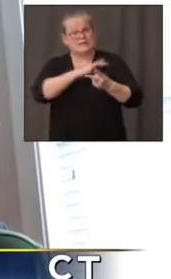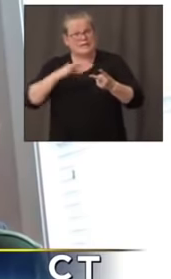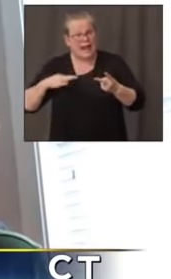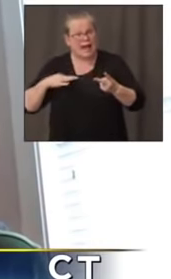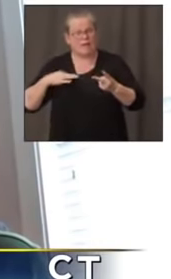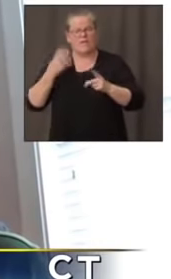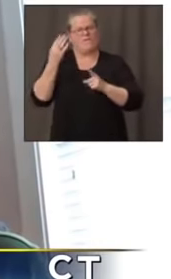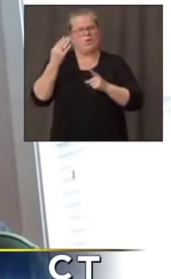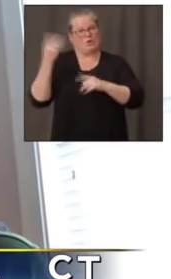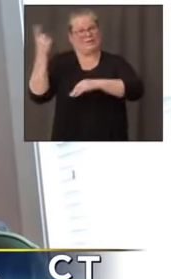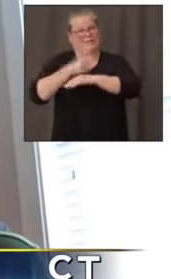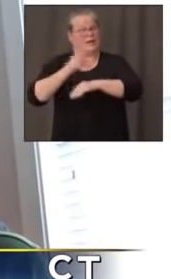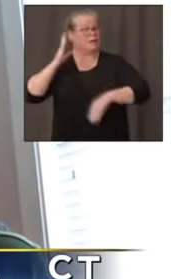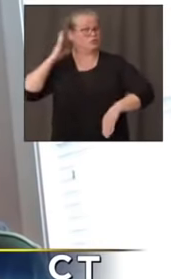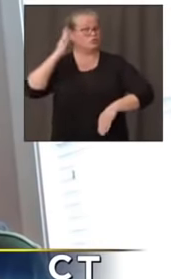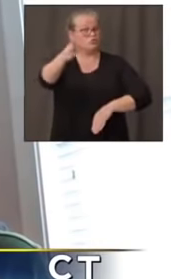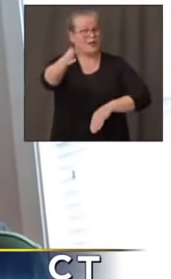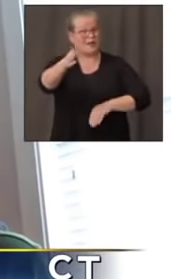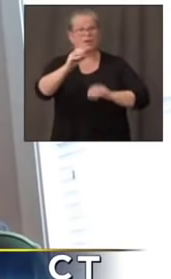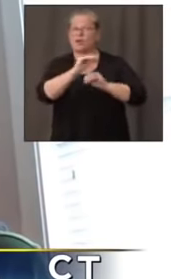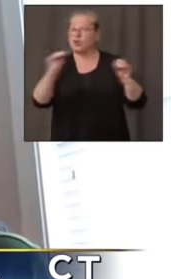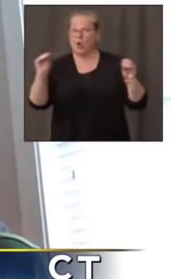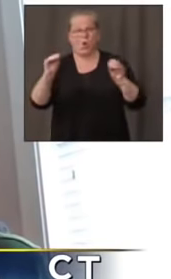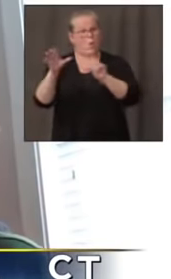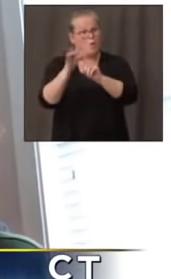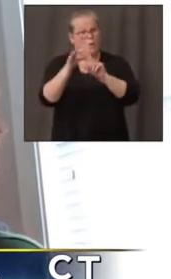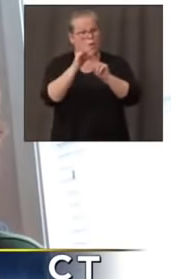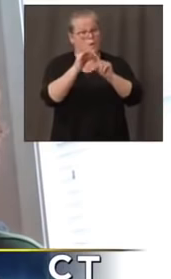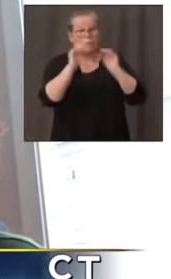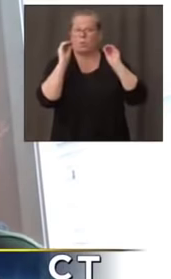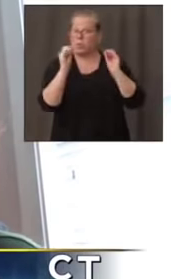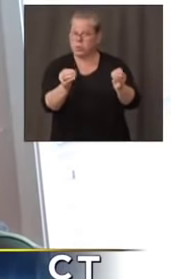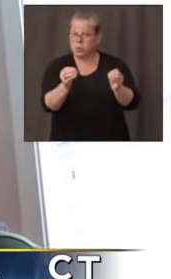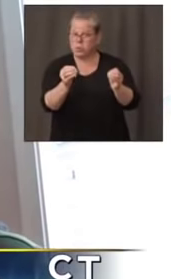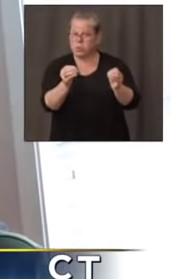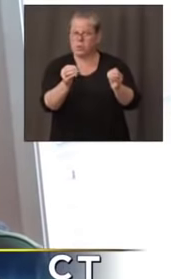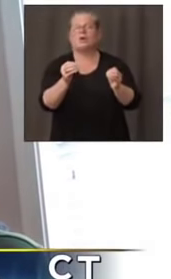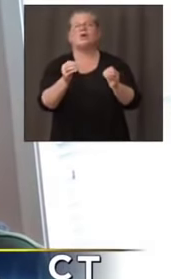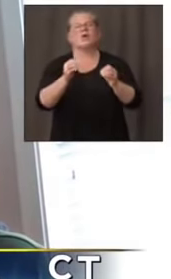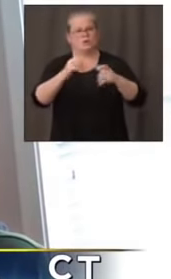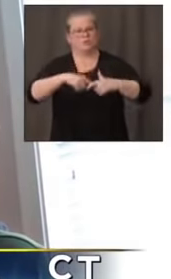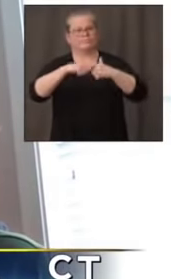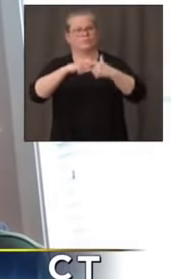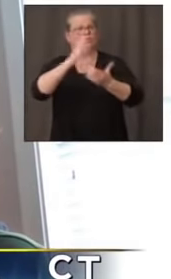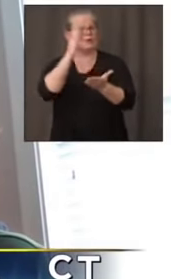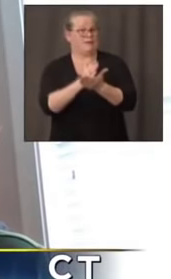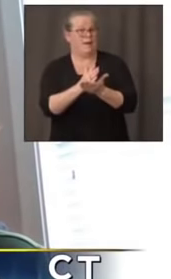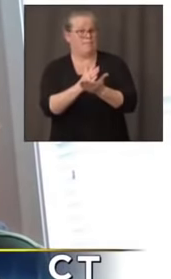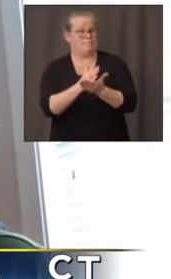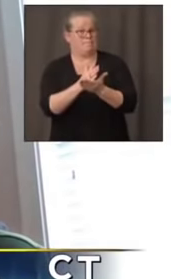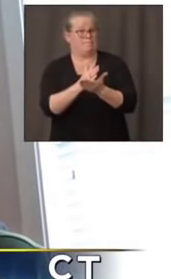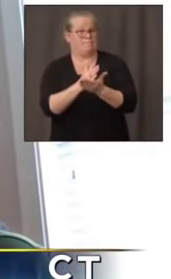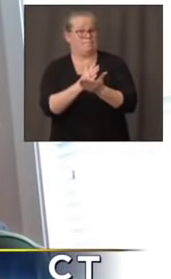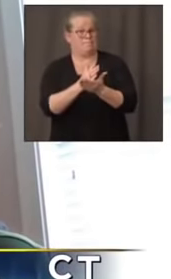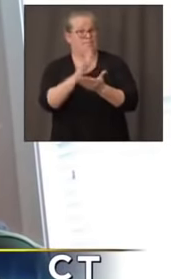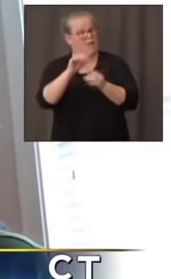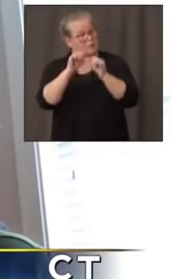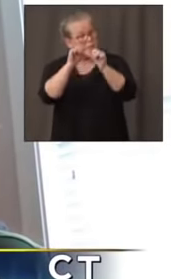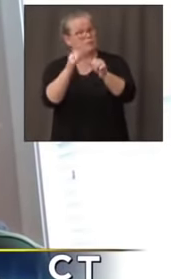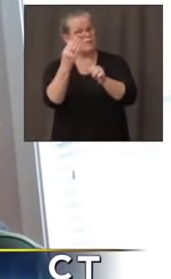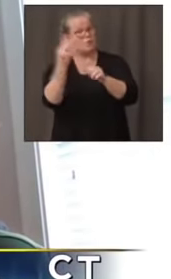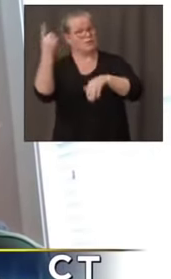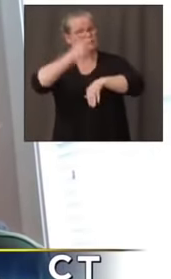testing, you can stop and then reintroduce weekly testing if there's a case either among staff or residents in